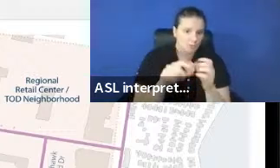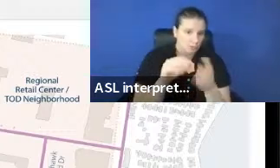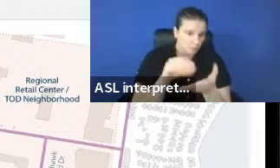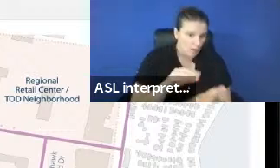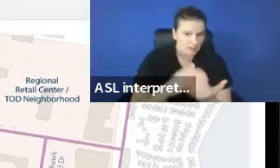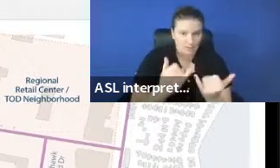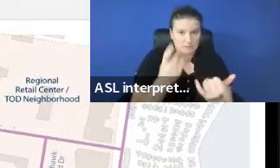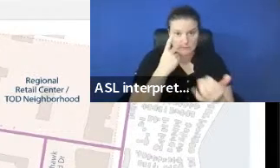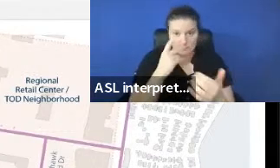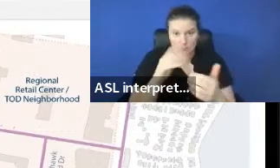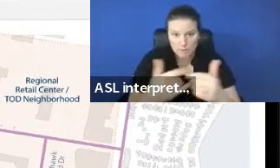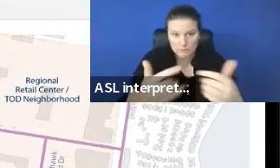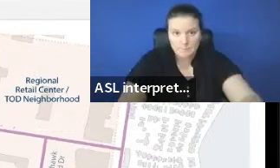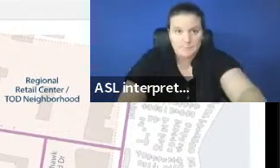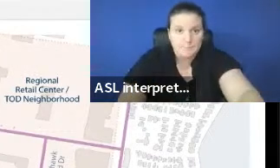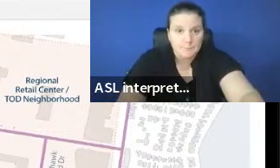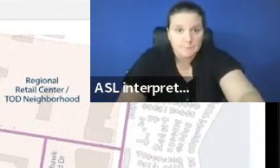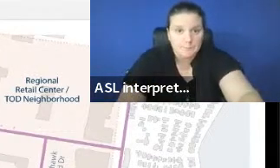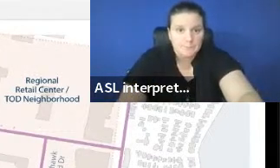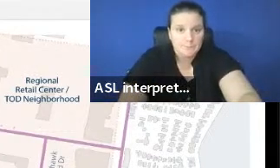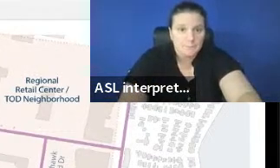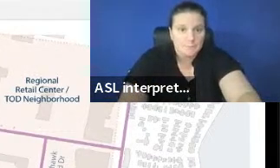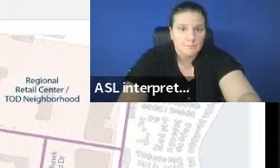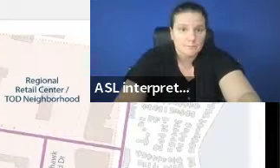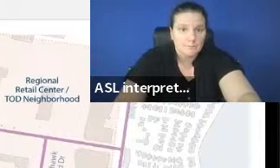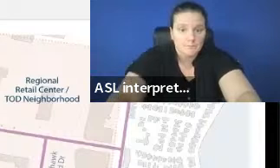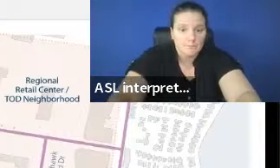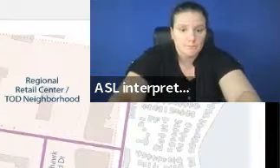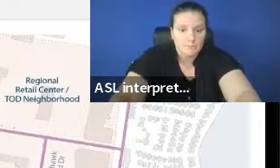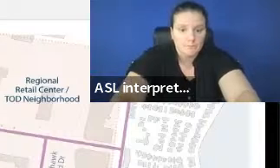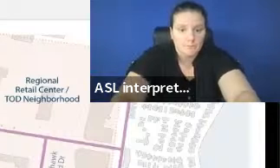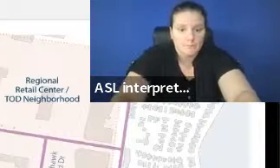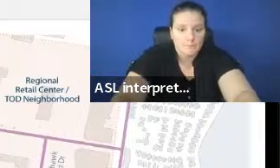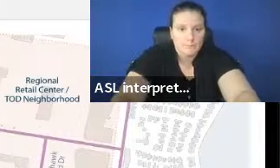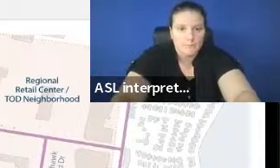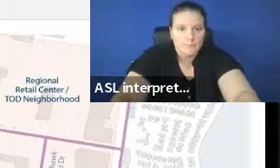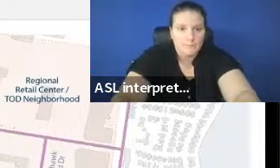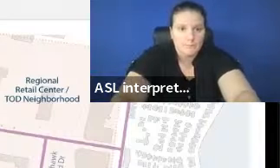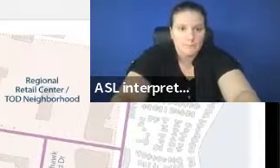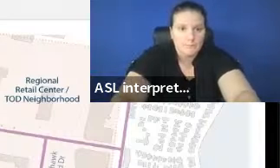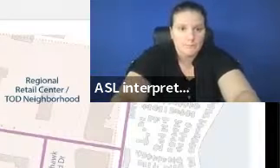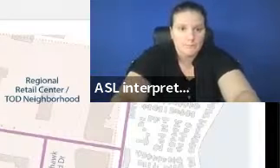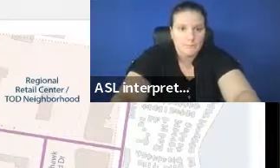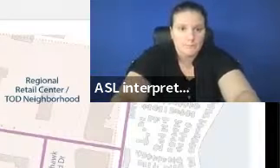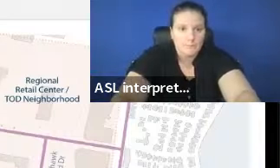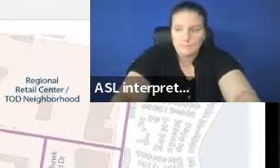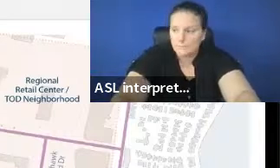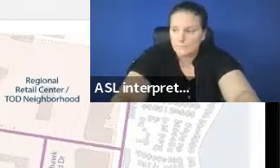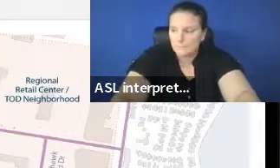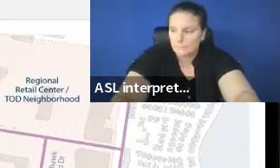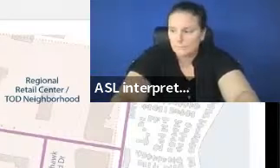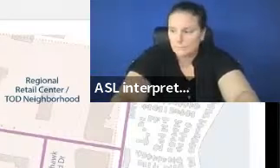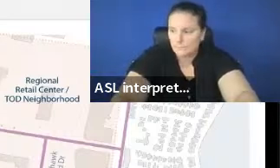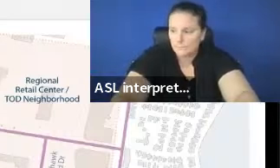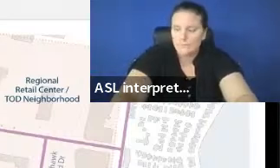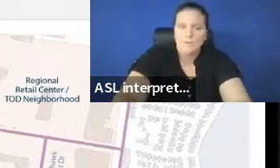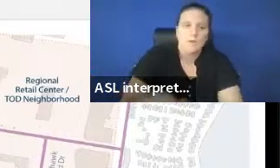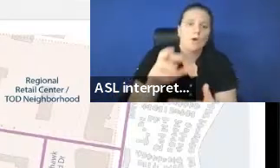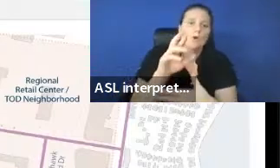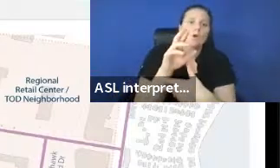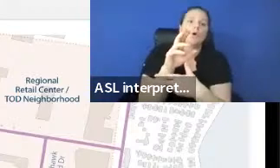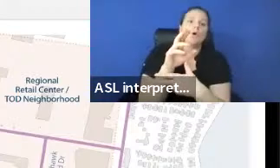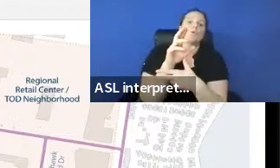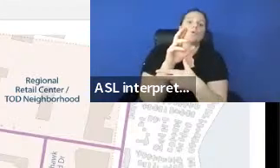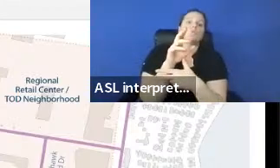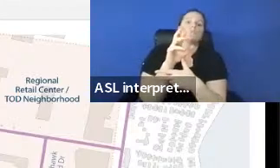this works. So the queue is Robin, then Tom H, and then Tom O''C. So Robin,